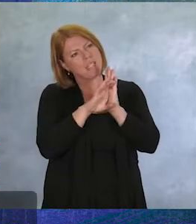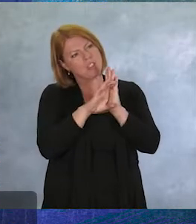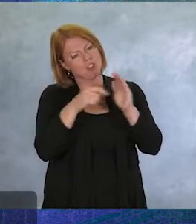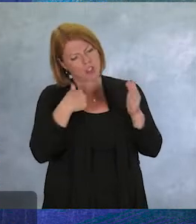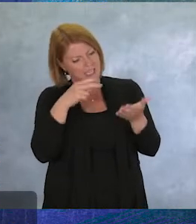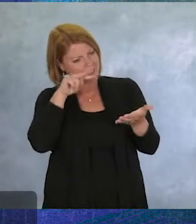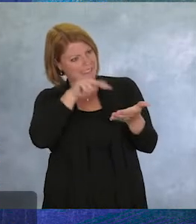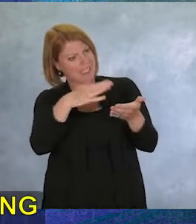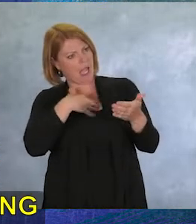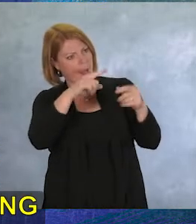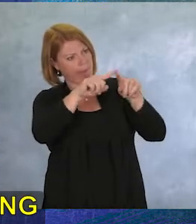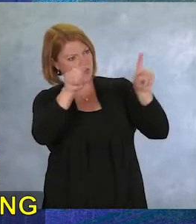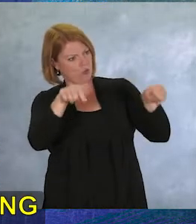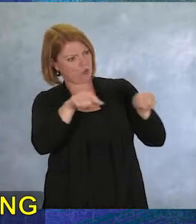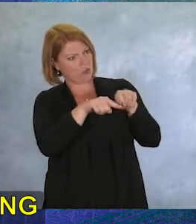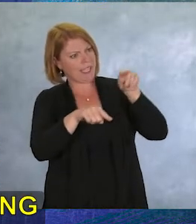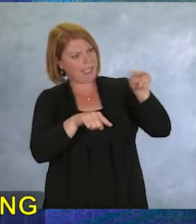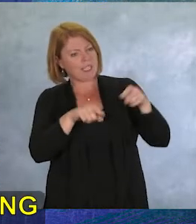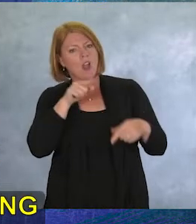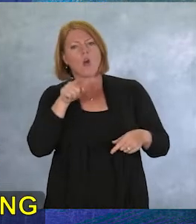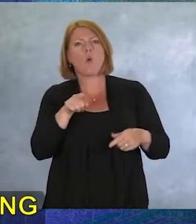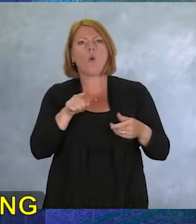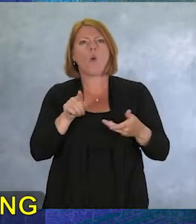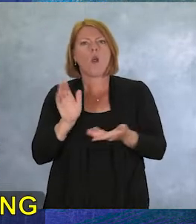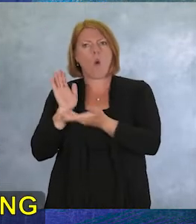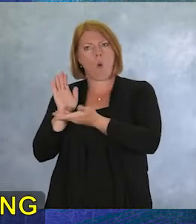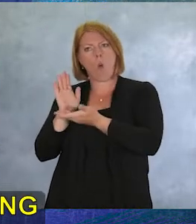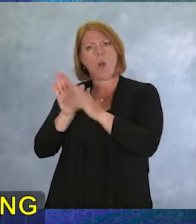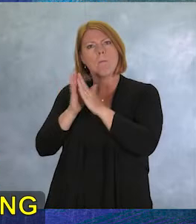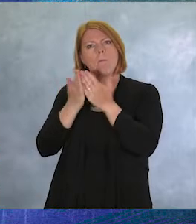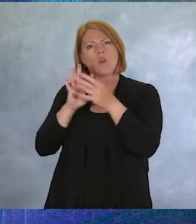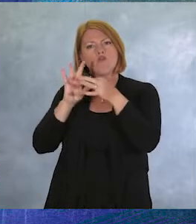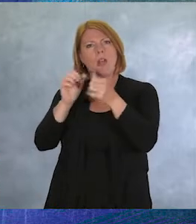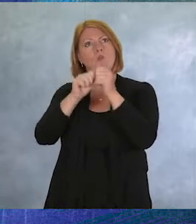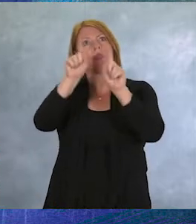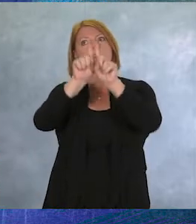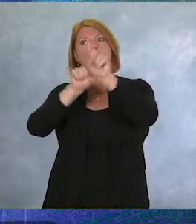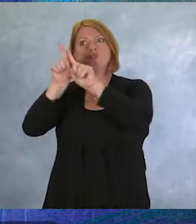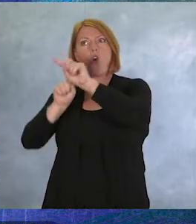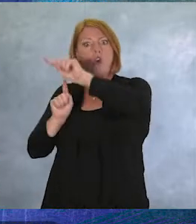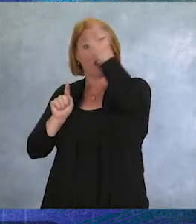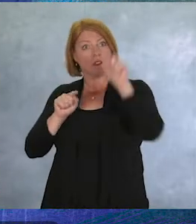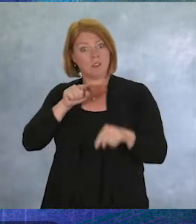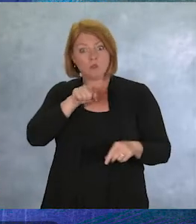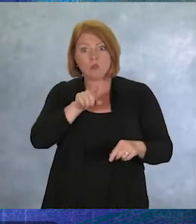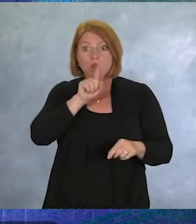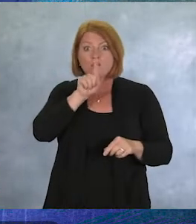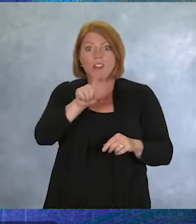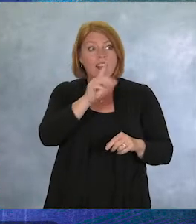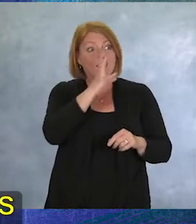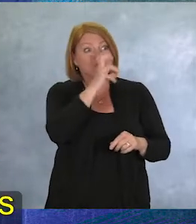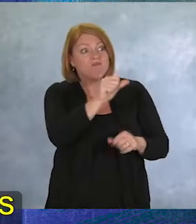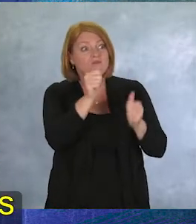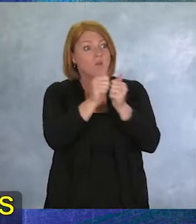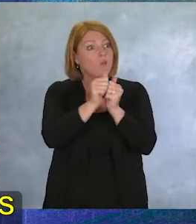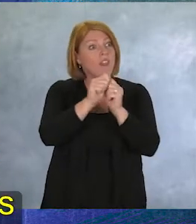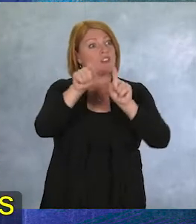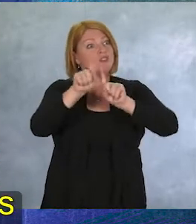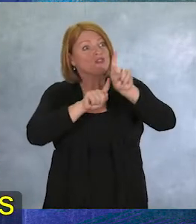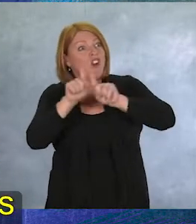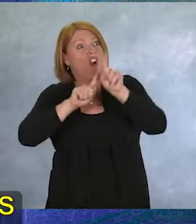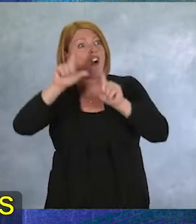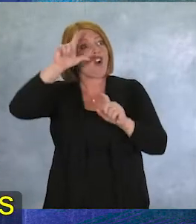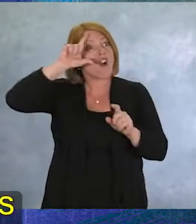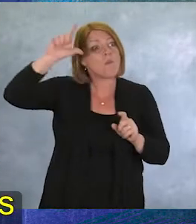you on my screen right now. We are holding an astronomy book. So are you really into astronomy and like the stars